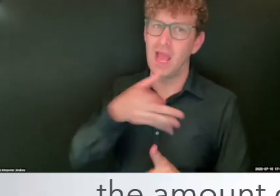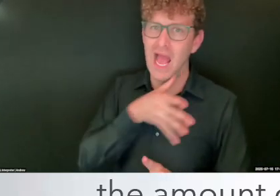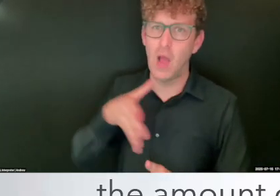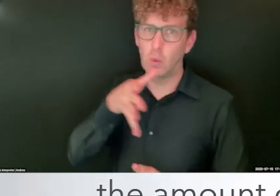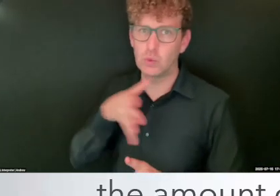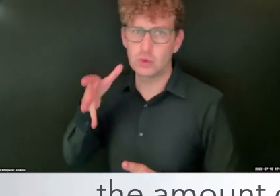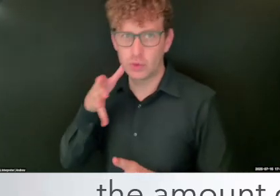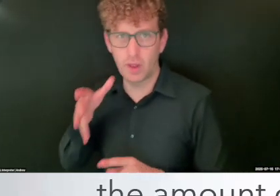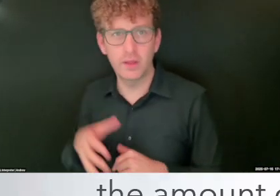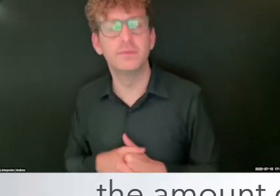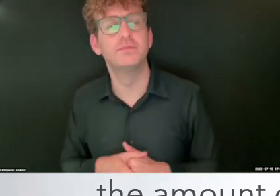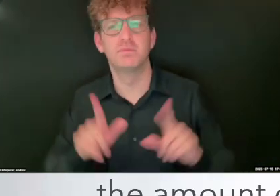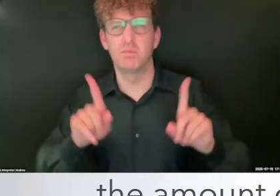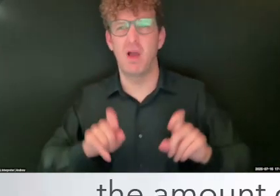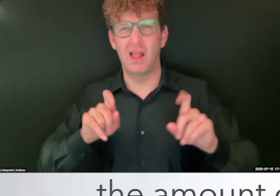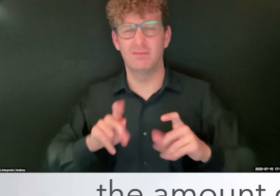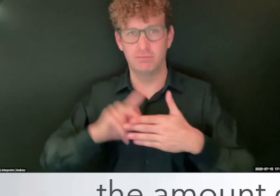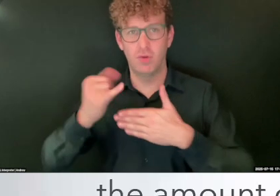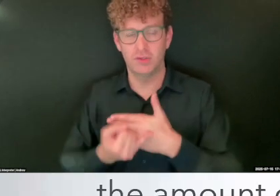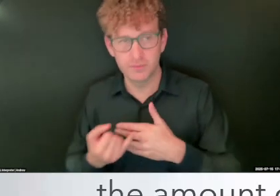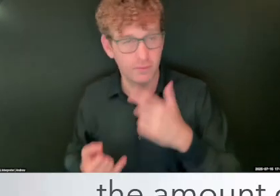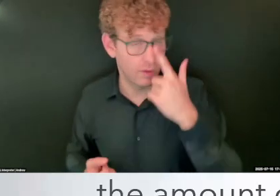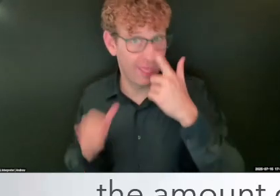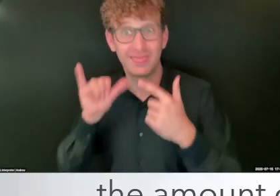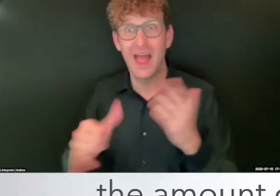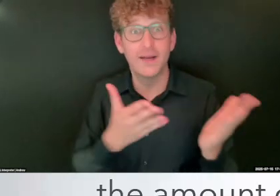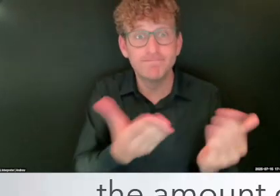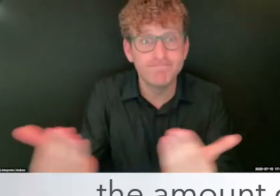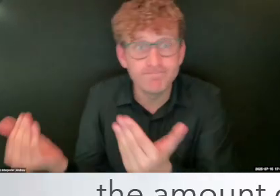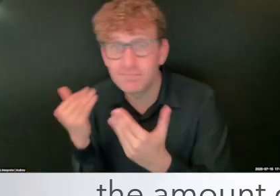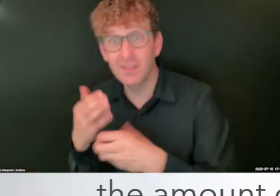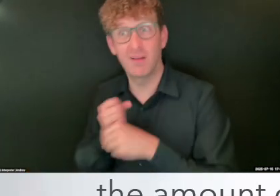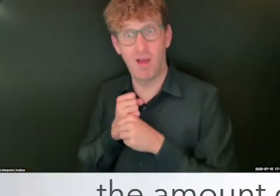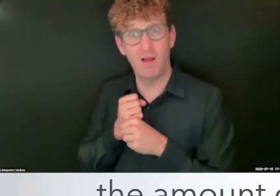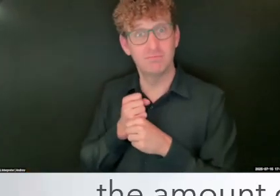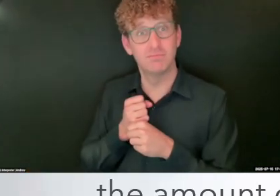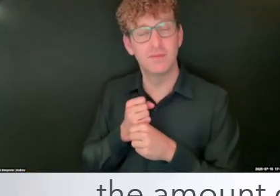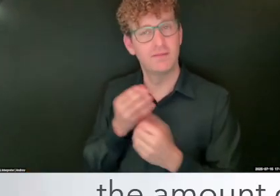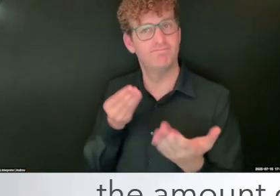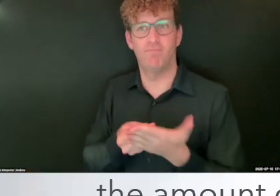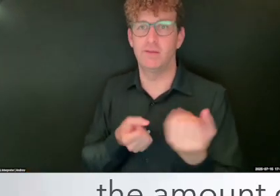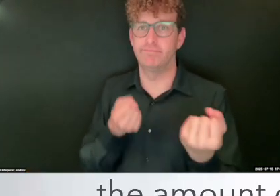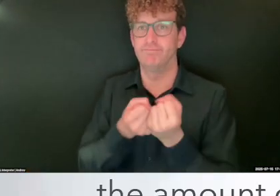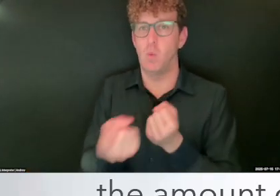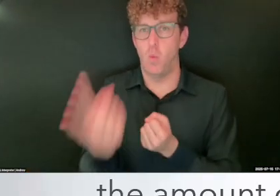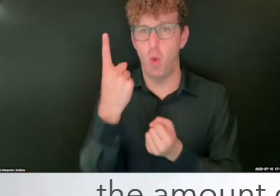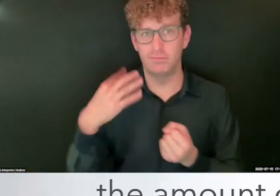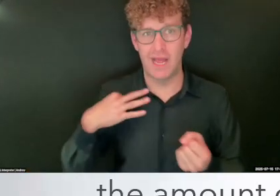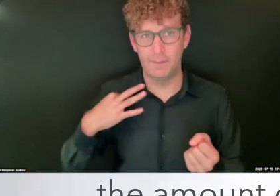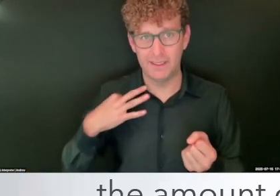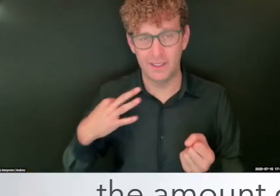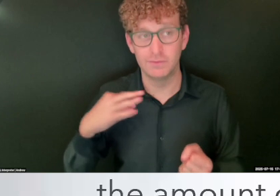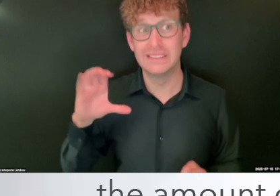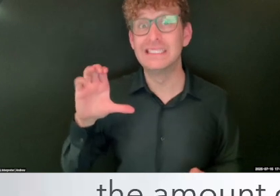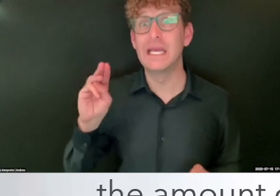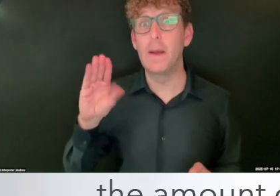That solicitation received and funded one application. In CMO's current iteration as a statewide